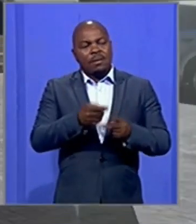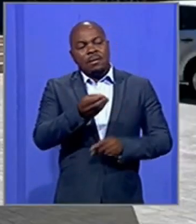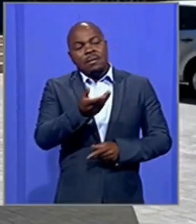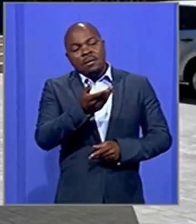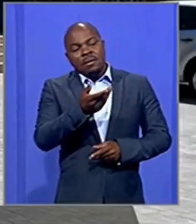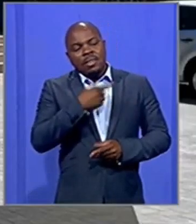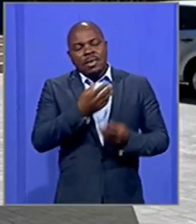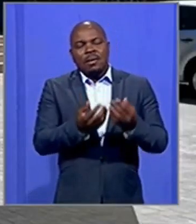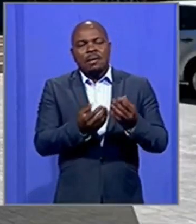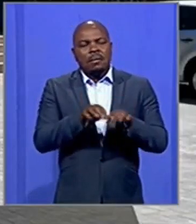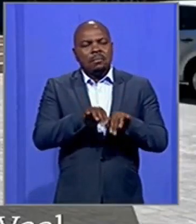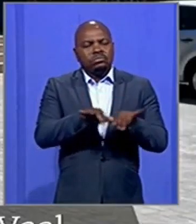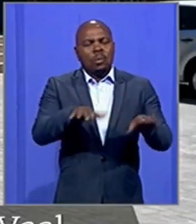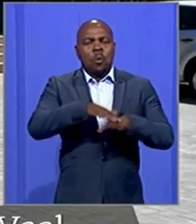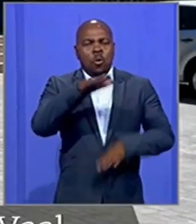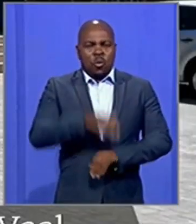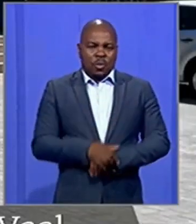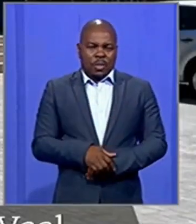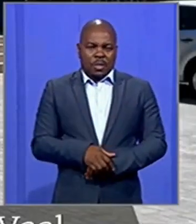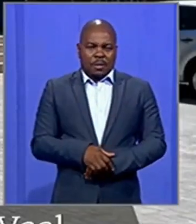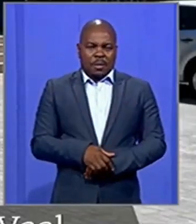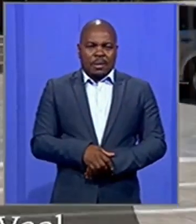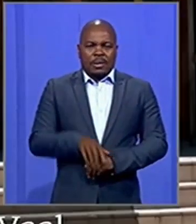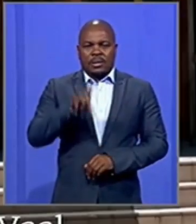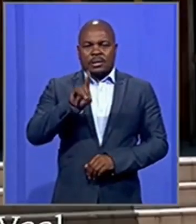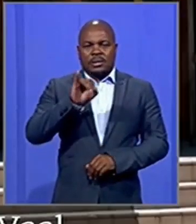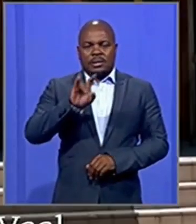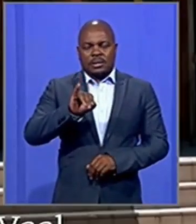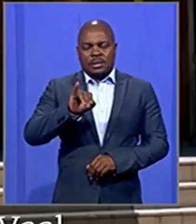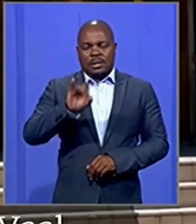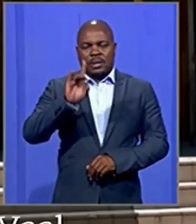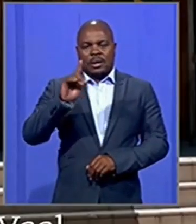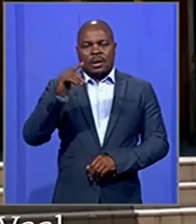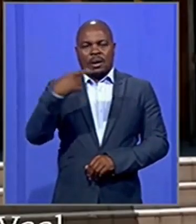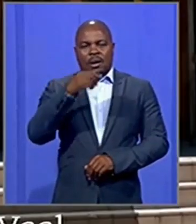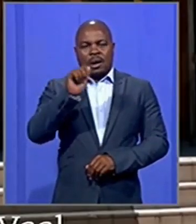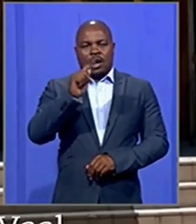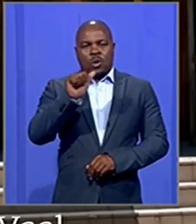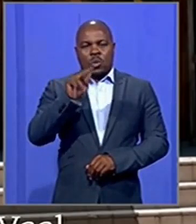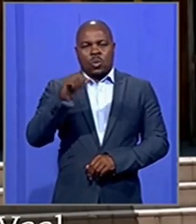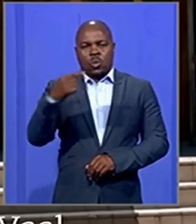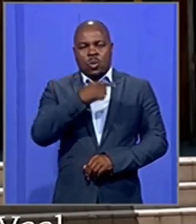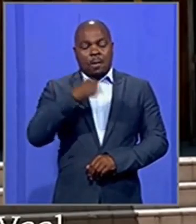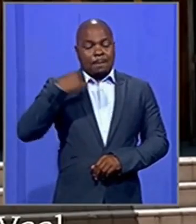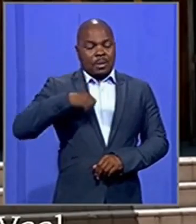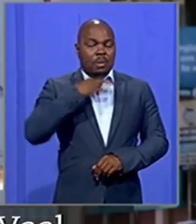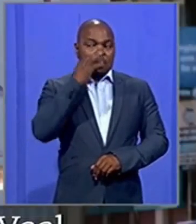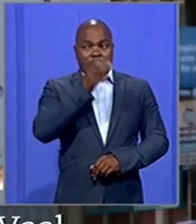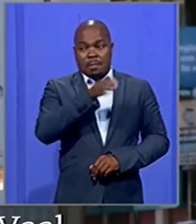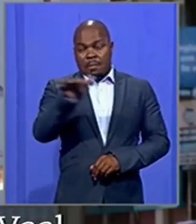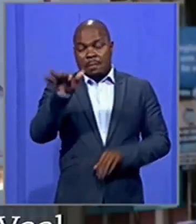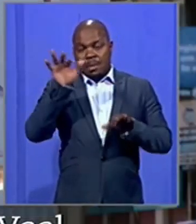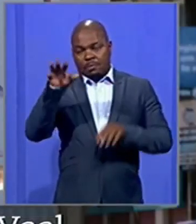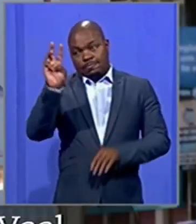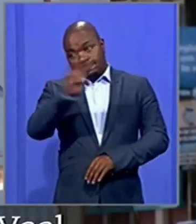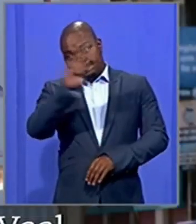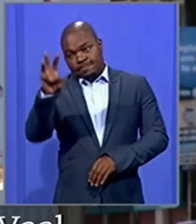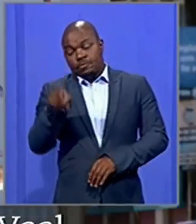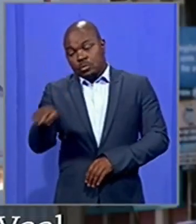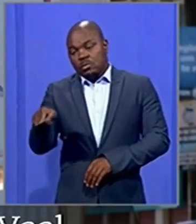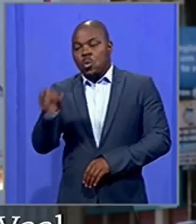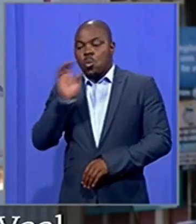the body. Efela, masepala wa dikgatlong o runtšitše ditsebišo tikologong go ya go badudi go ba lemoša ka ga kotsi ya go šomiša